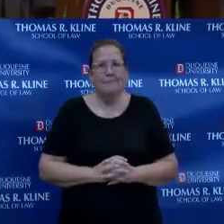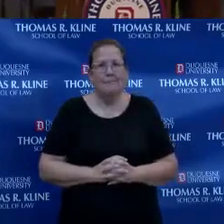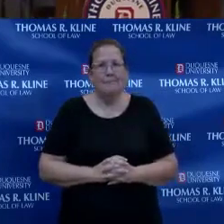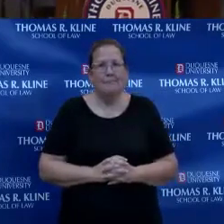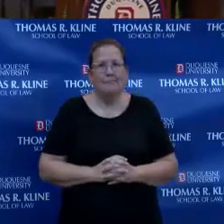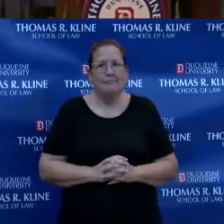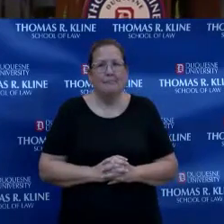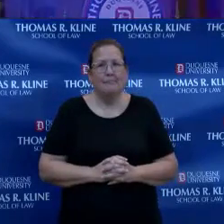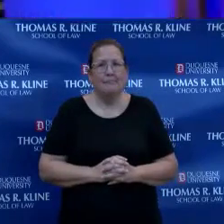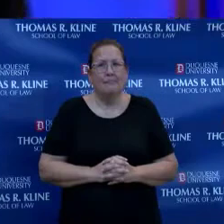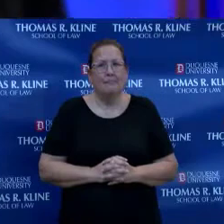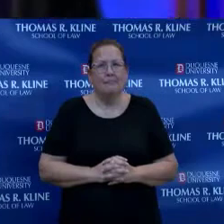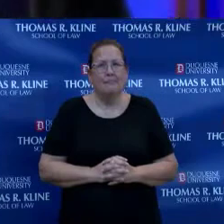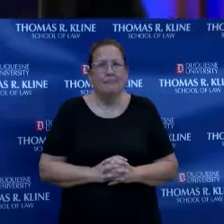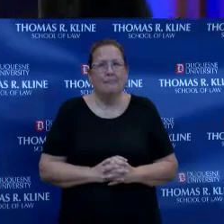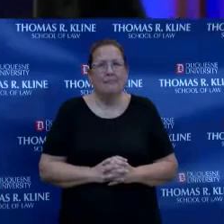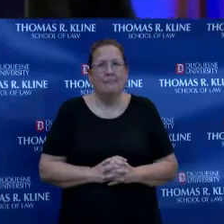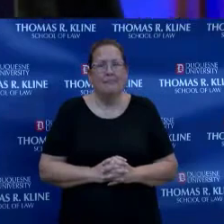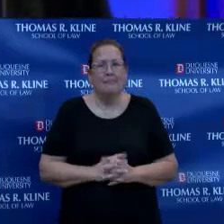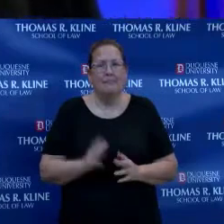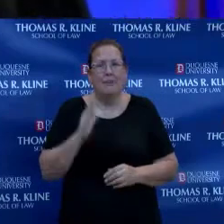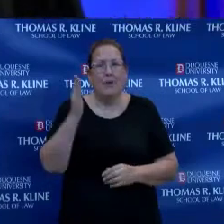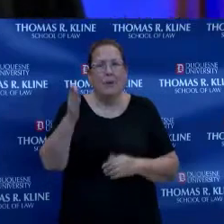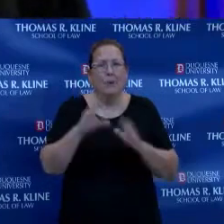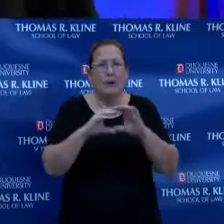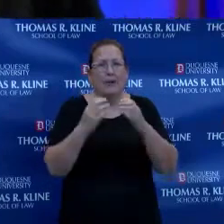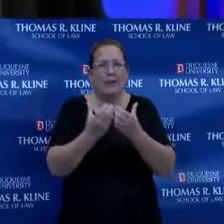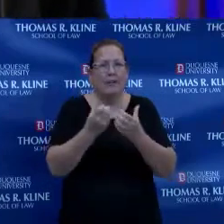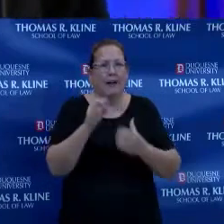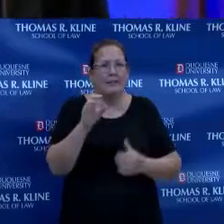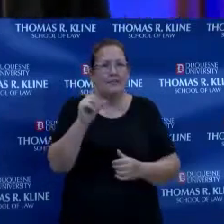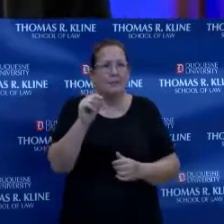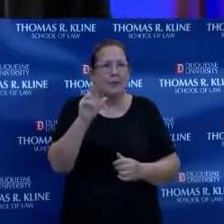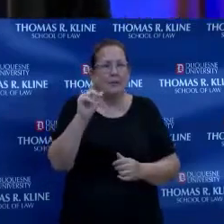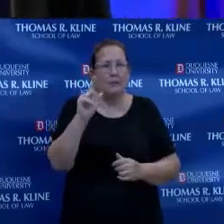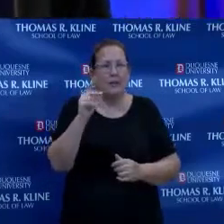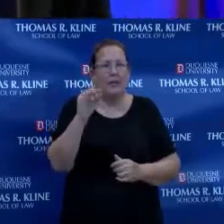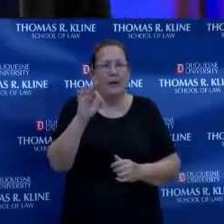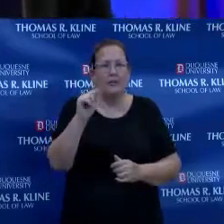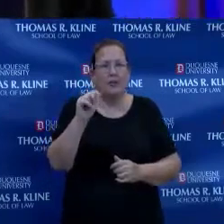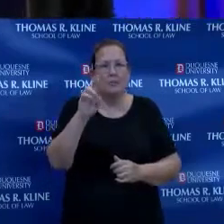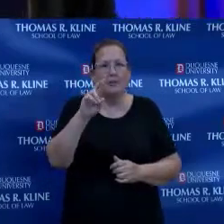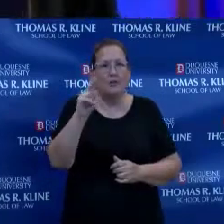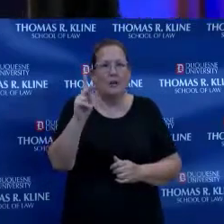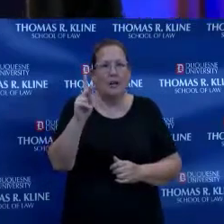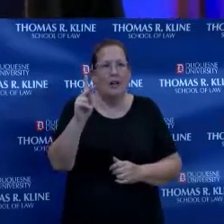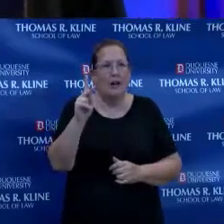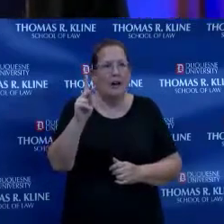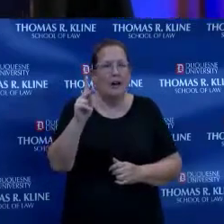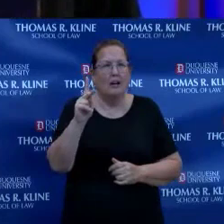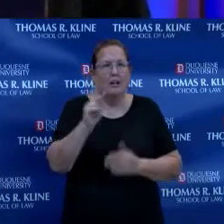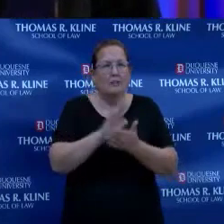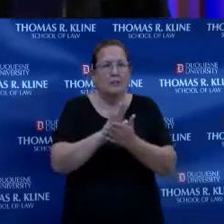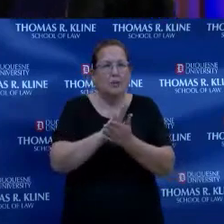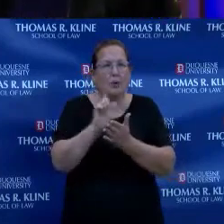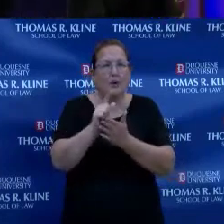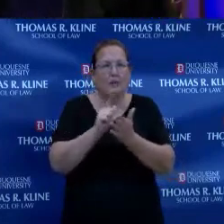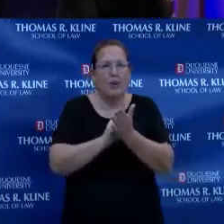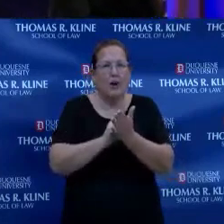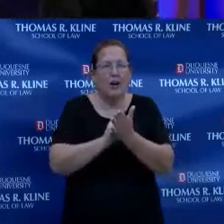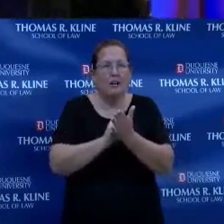Will the graduating class of 2023 of the Thomas R. Kline School of Law of Duquesne University please come